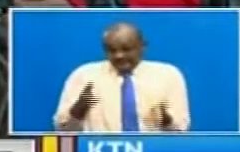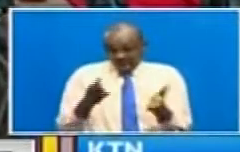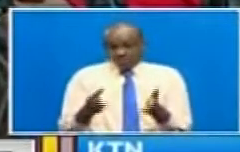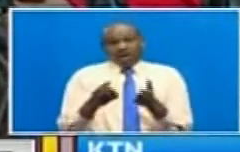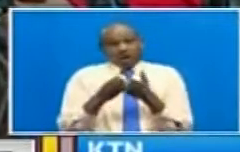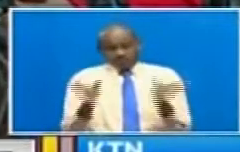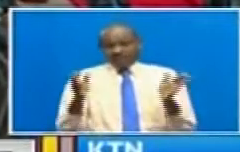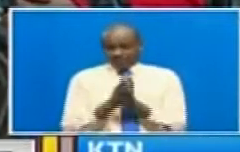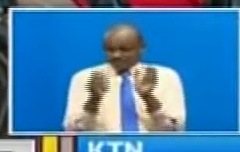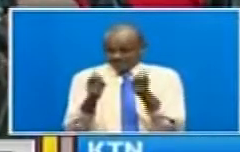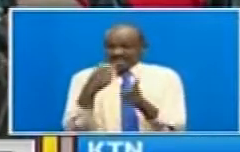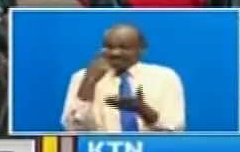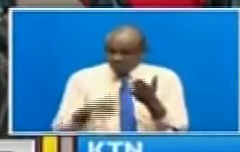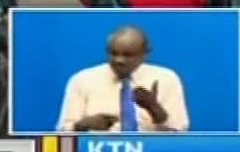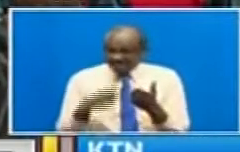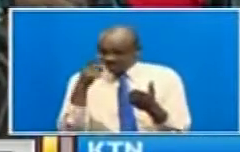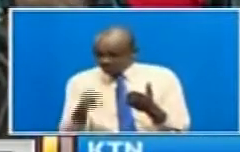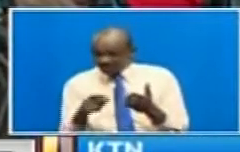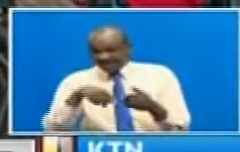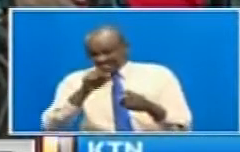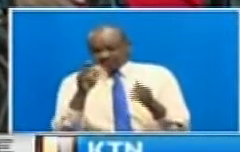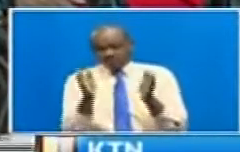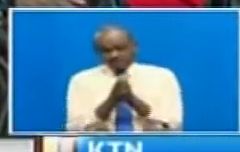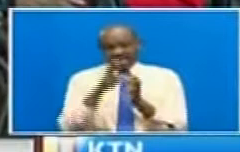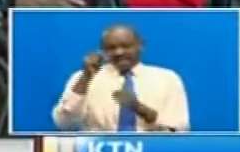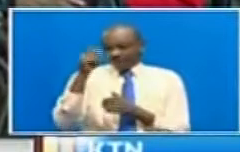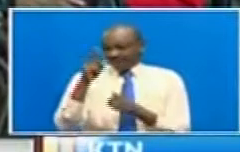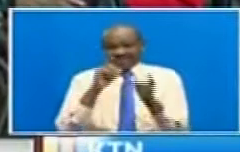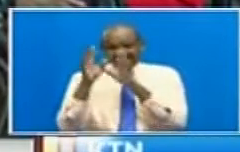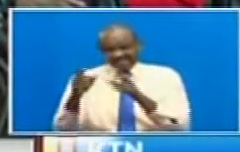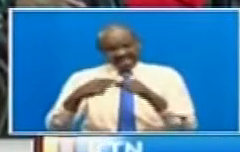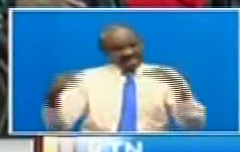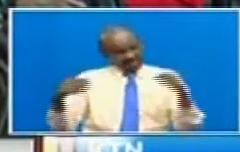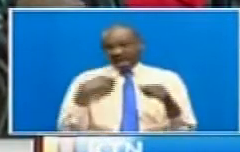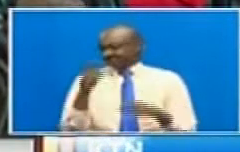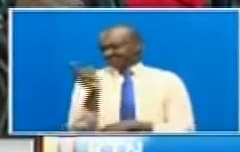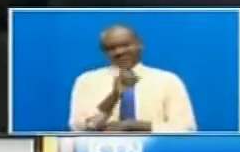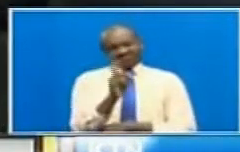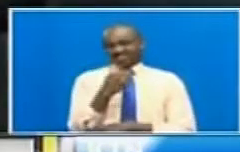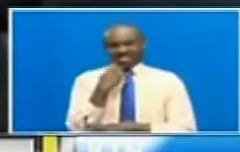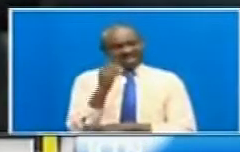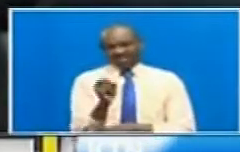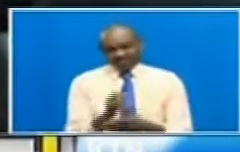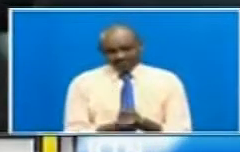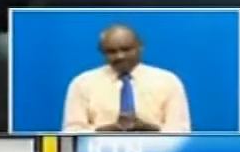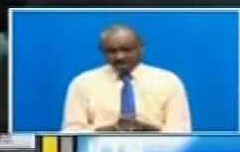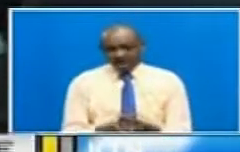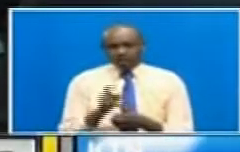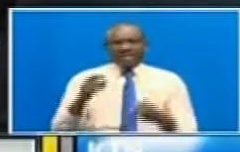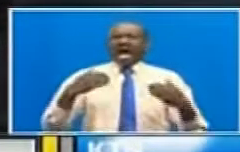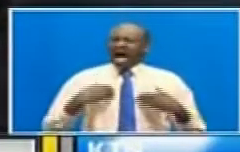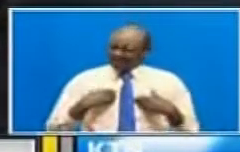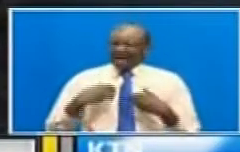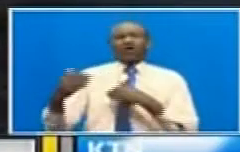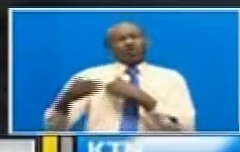conference, Waiguru dismissed claims of a rift between her and the NYS Director General, Dr. Nelson Githinji. We have a very,